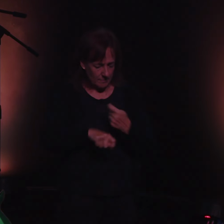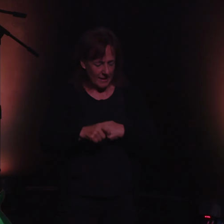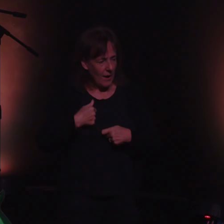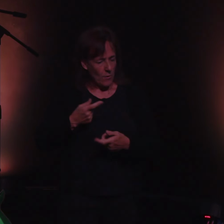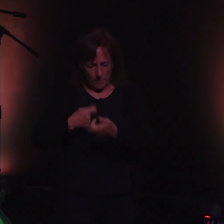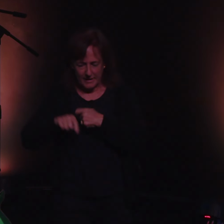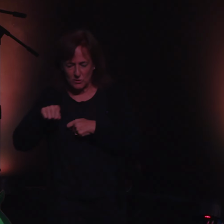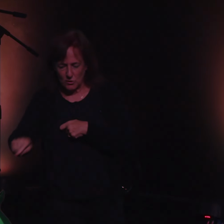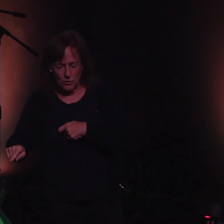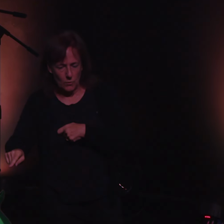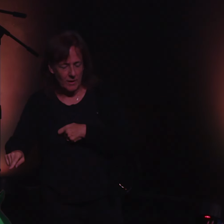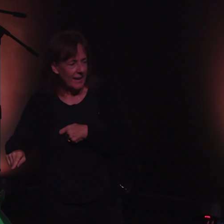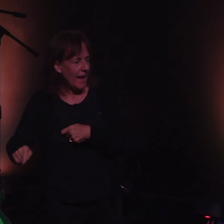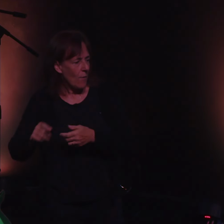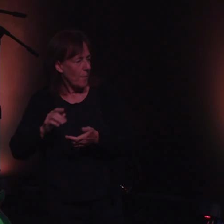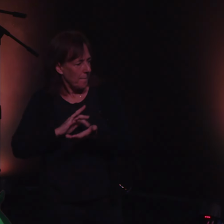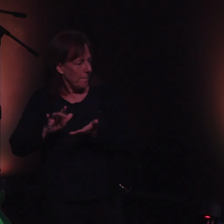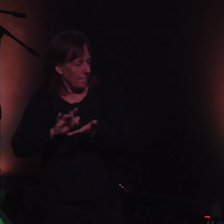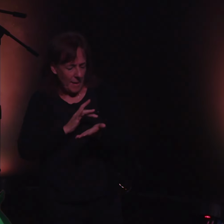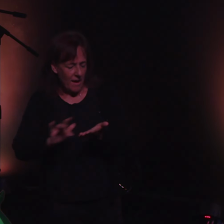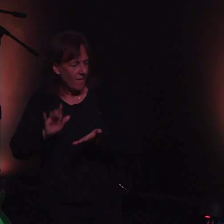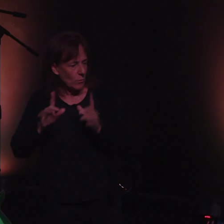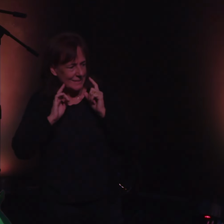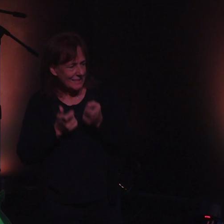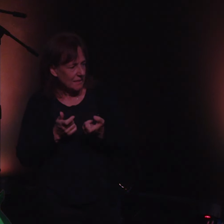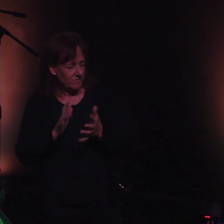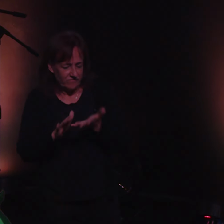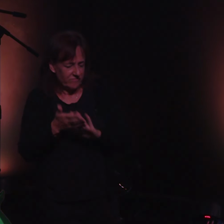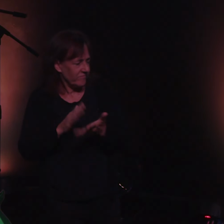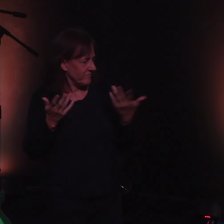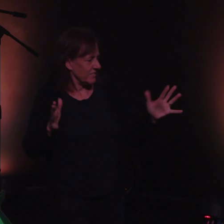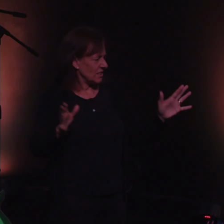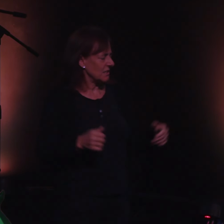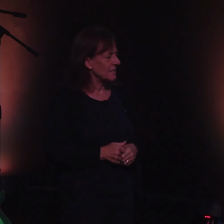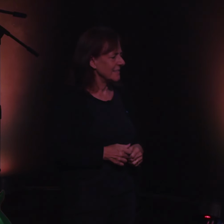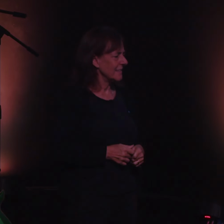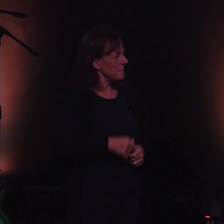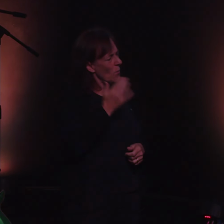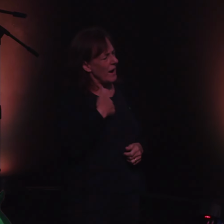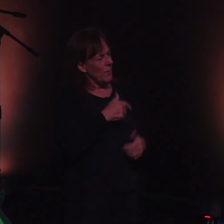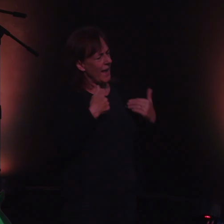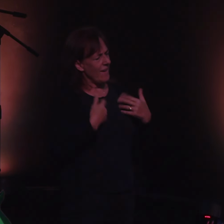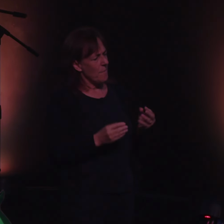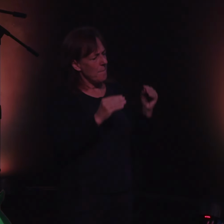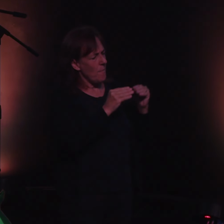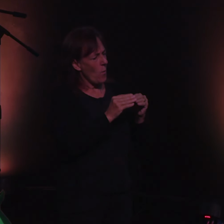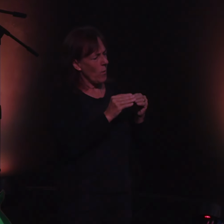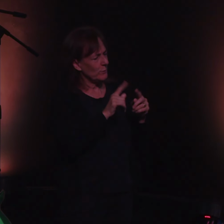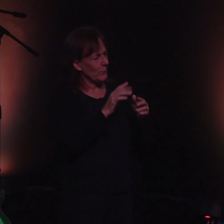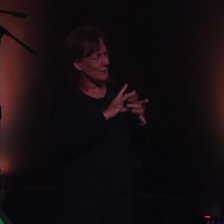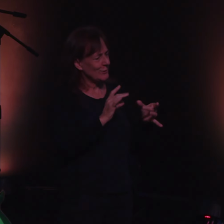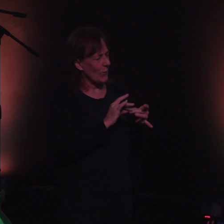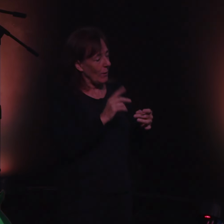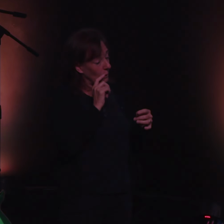your place, and I'm going to put you in my place. Done. Why do we have more to this story? Well,